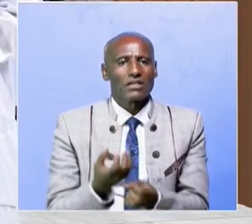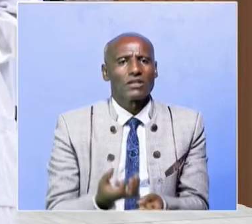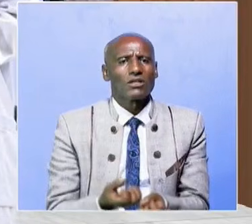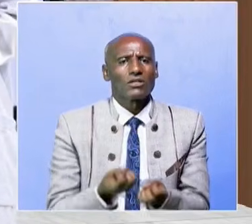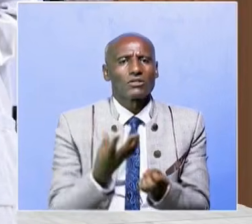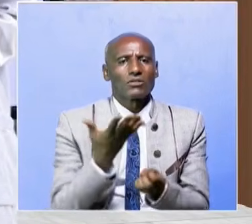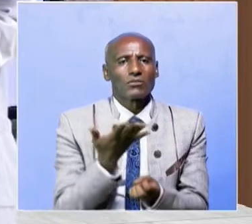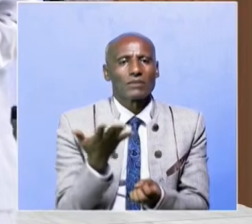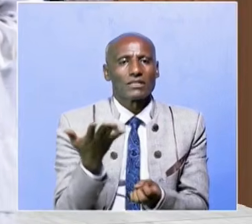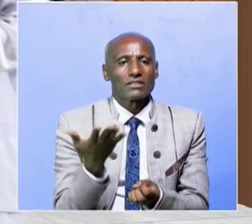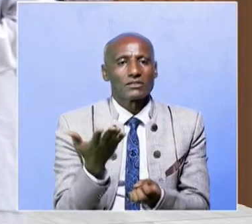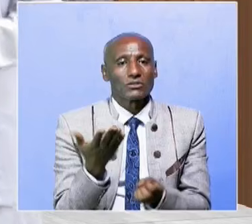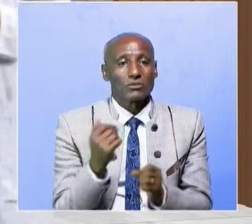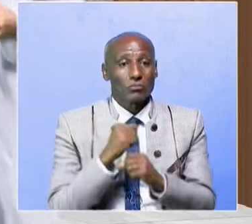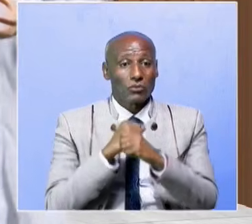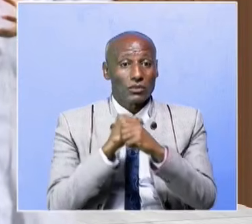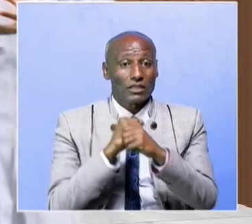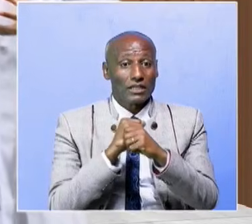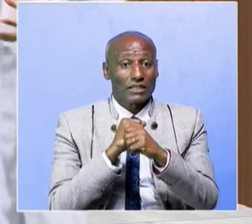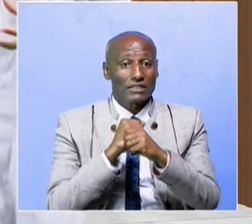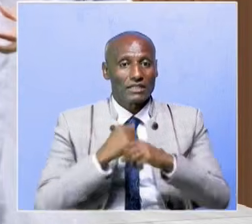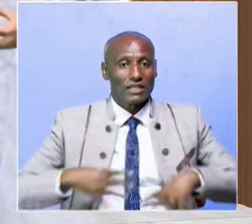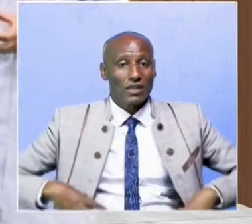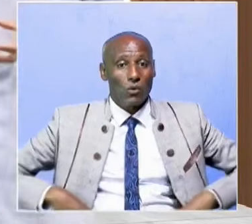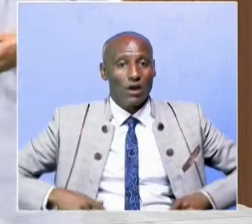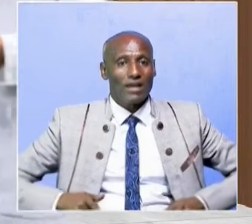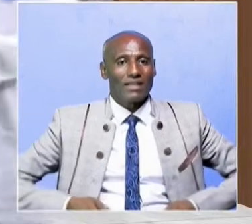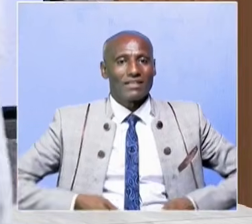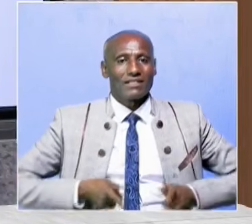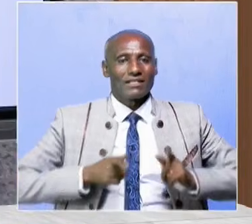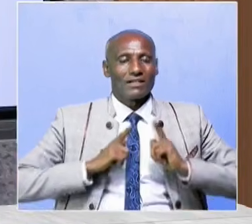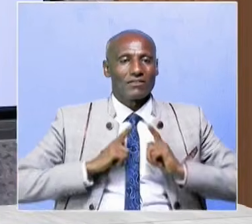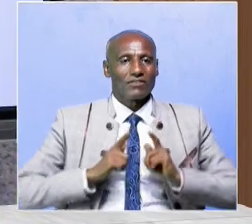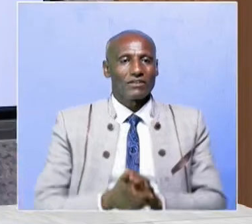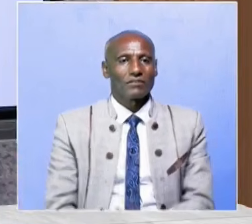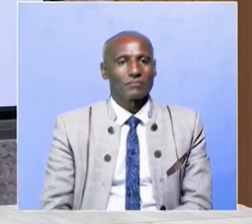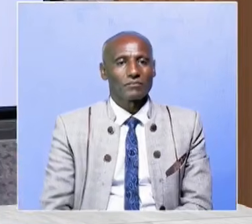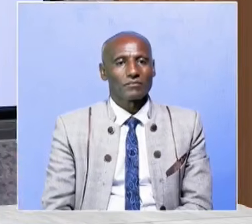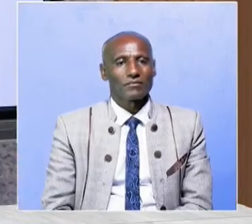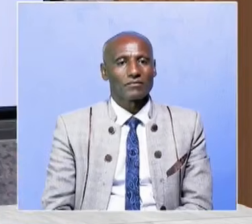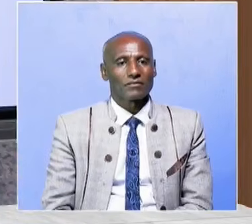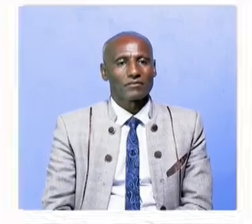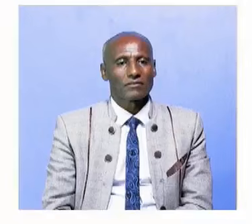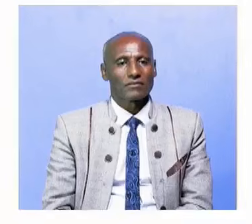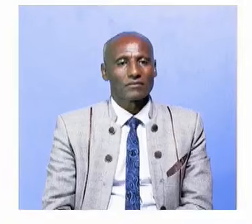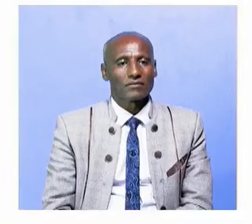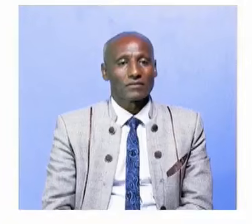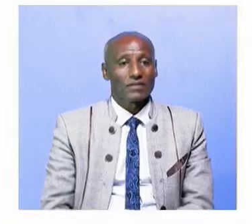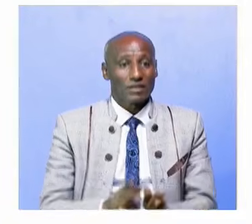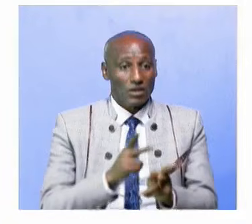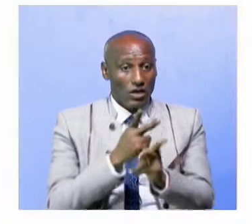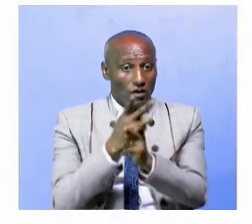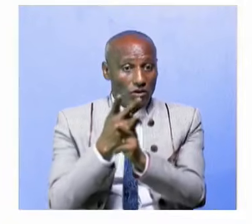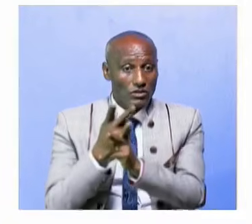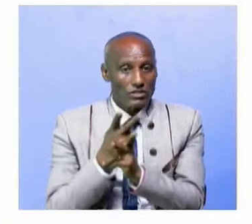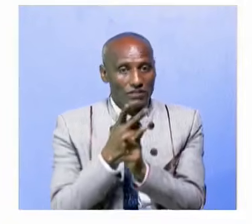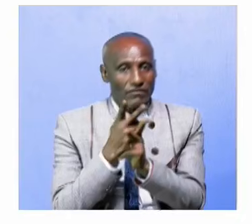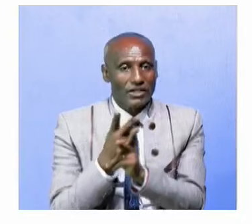the wildlife. And what is that word? You guessed it correctly. It is conservation.